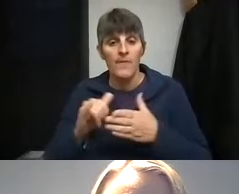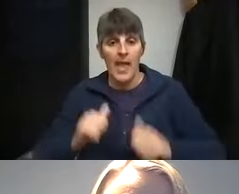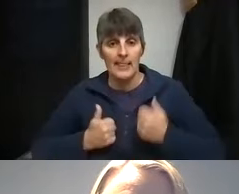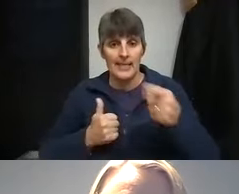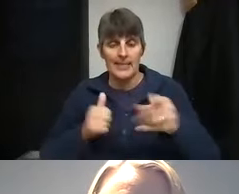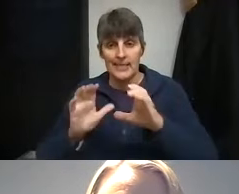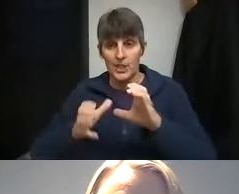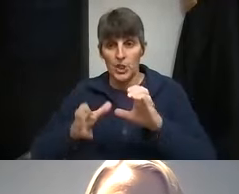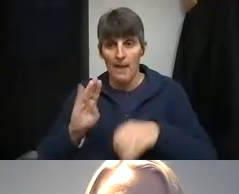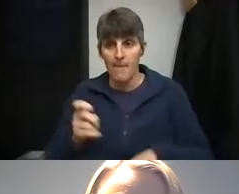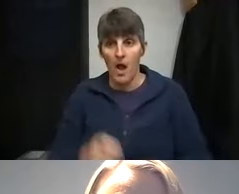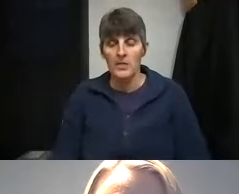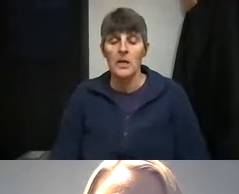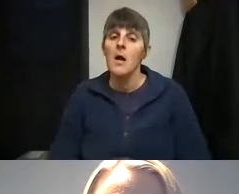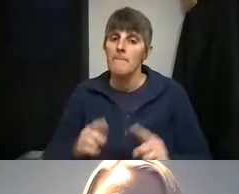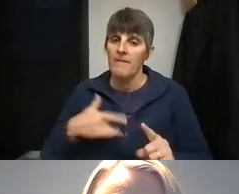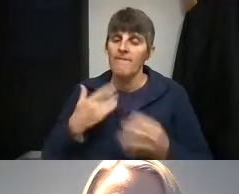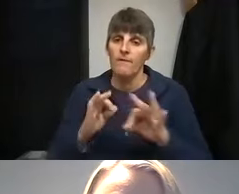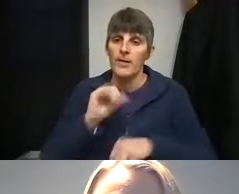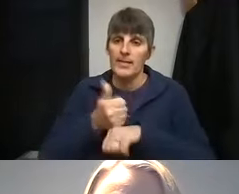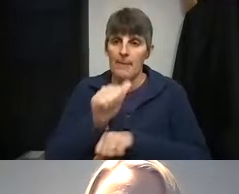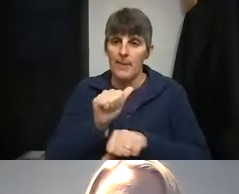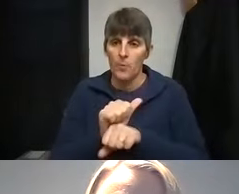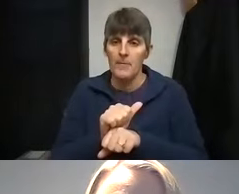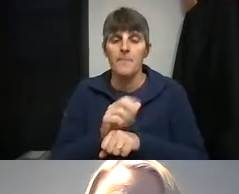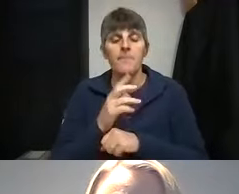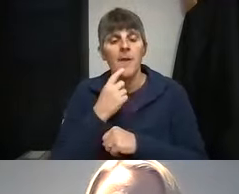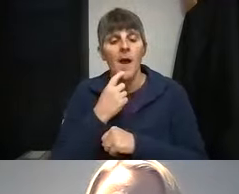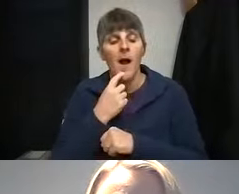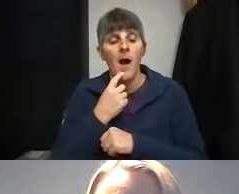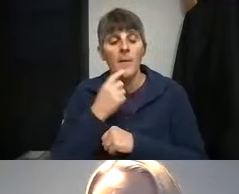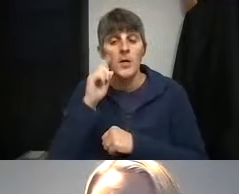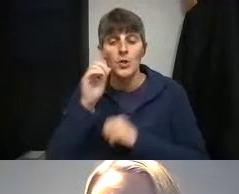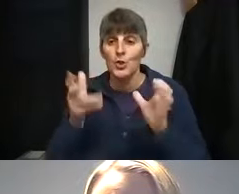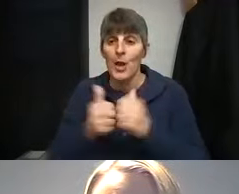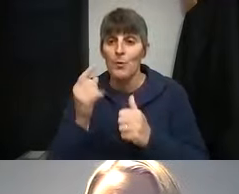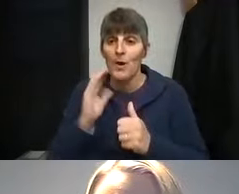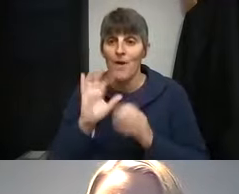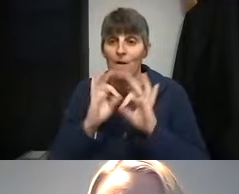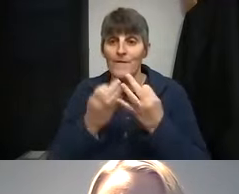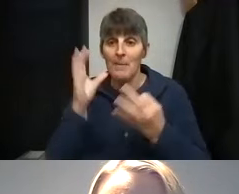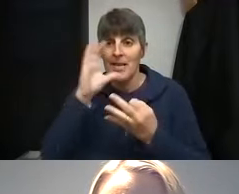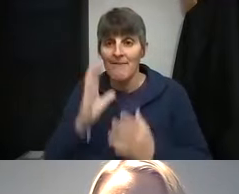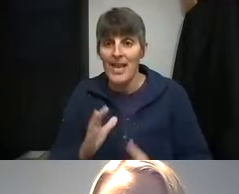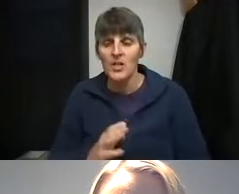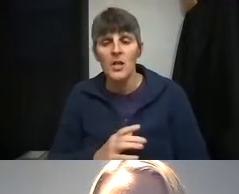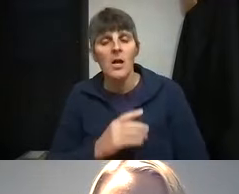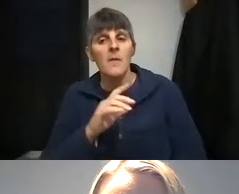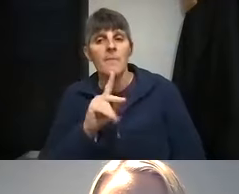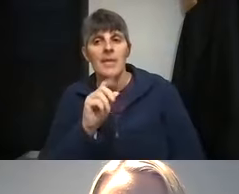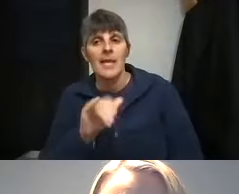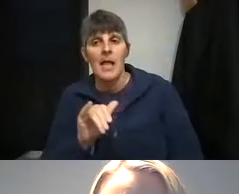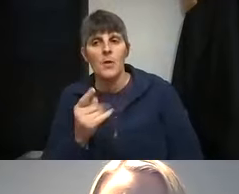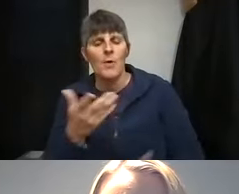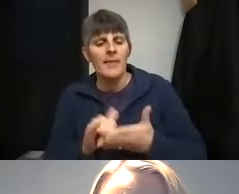chat box, but feel free to make an appointment to chat with one of our family navigators. One thing I was going to say